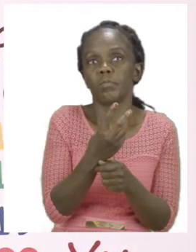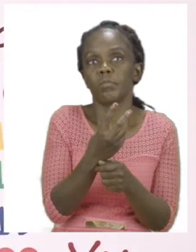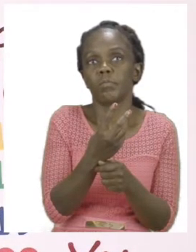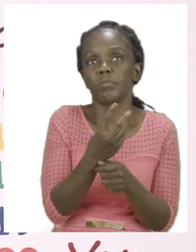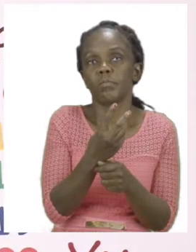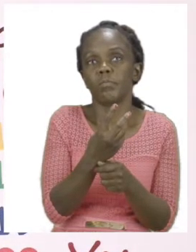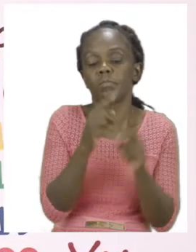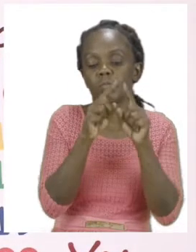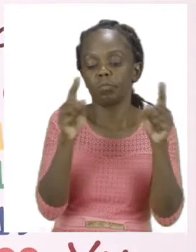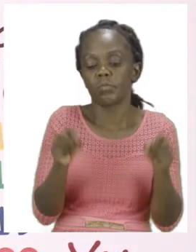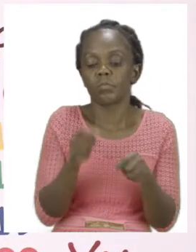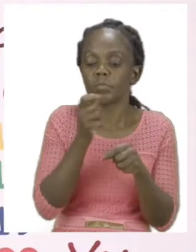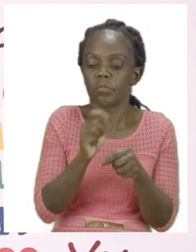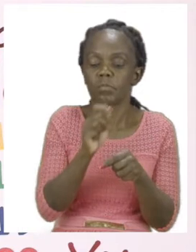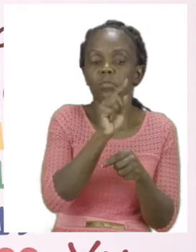2.